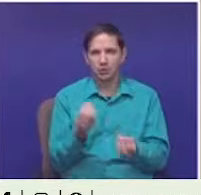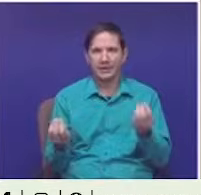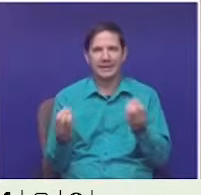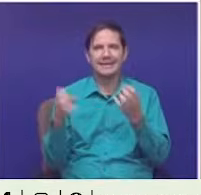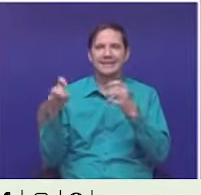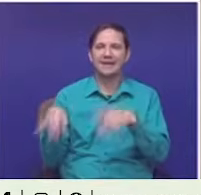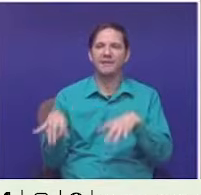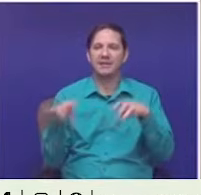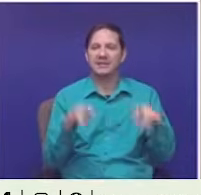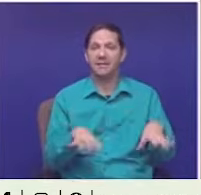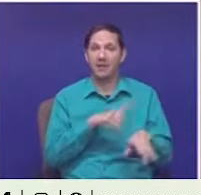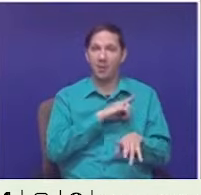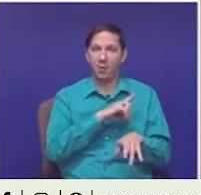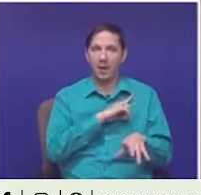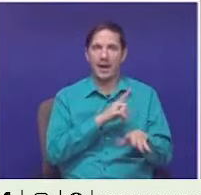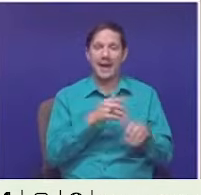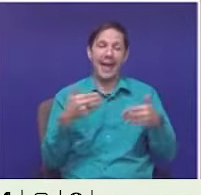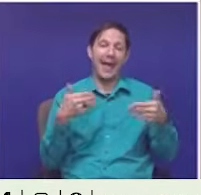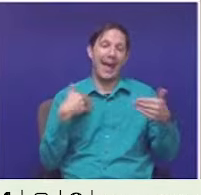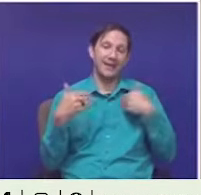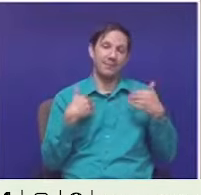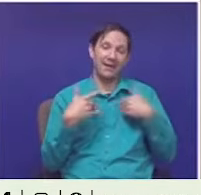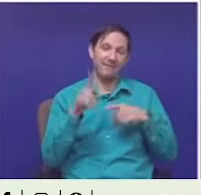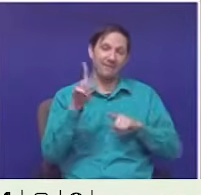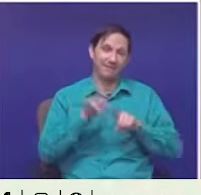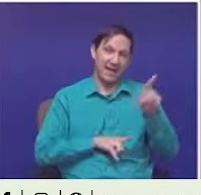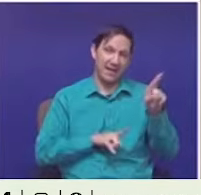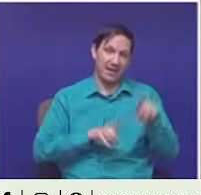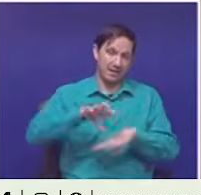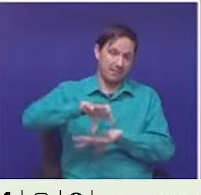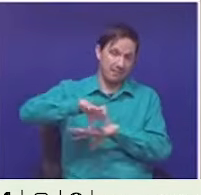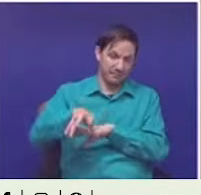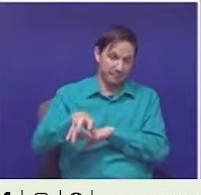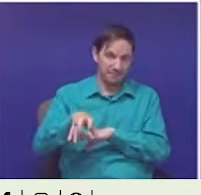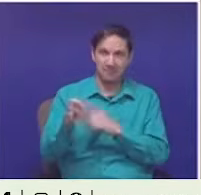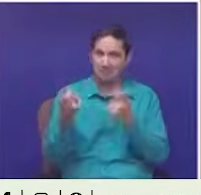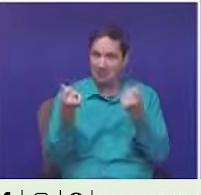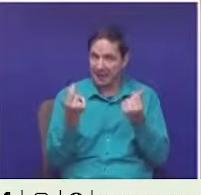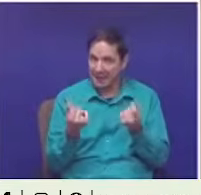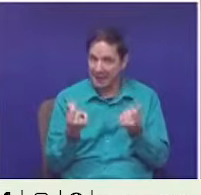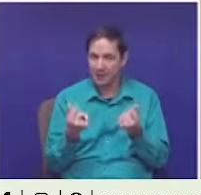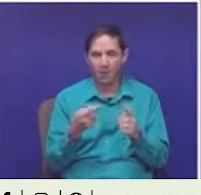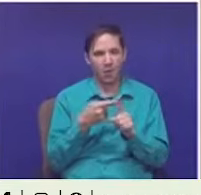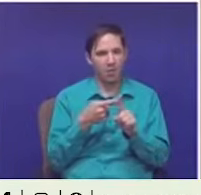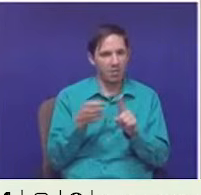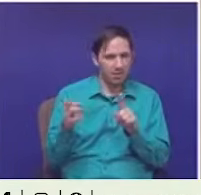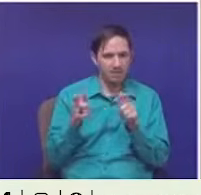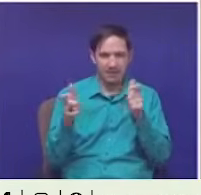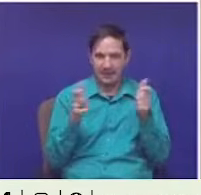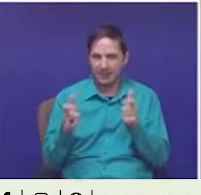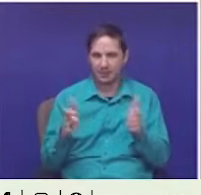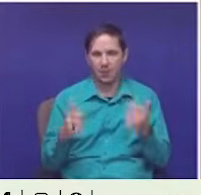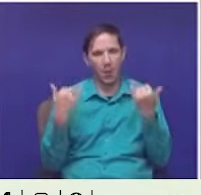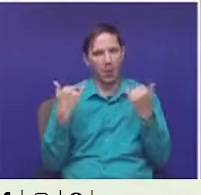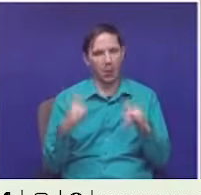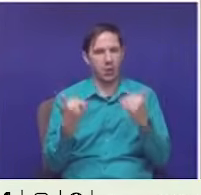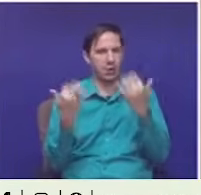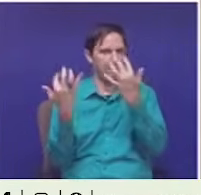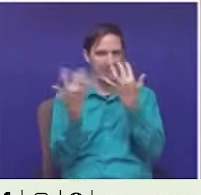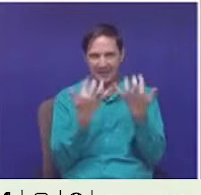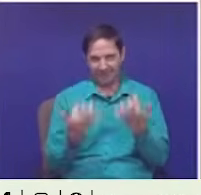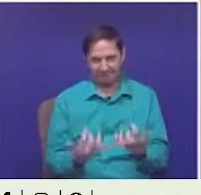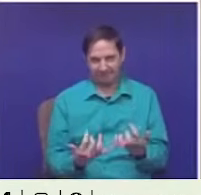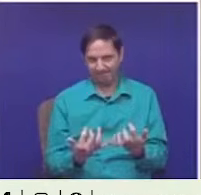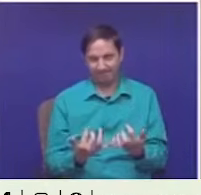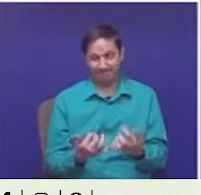victims of mismanagement of government money, of mismanagement and poor budgeting priorities.